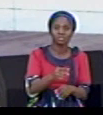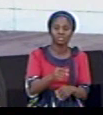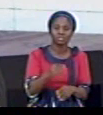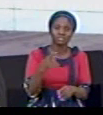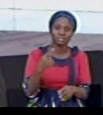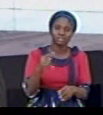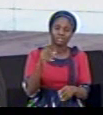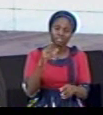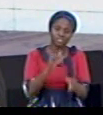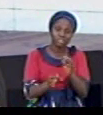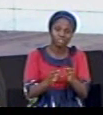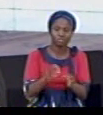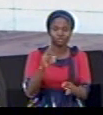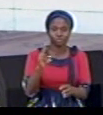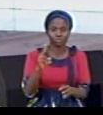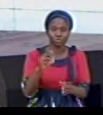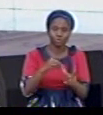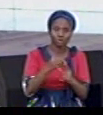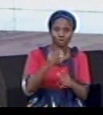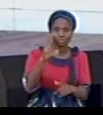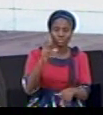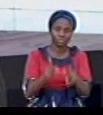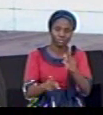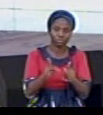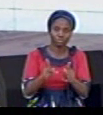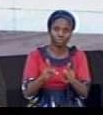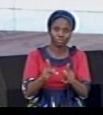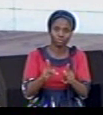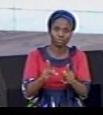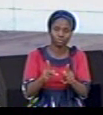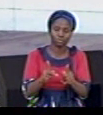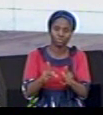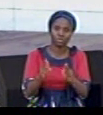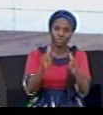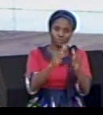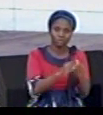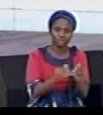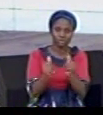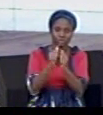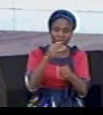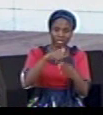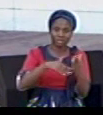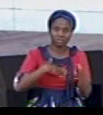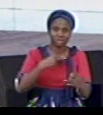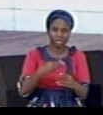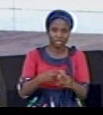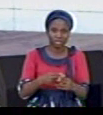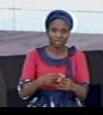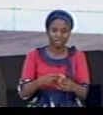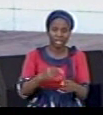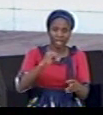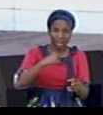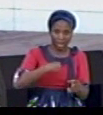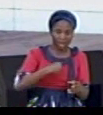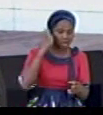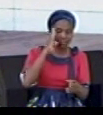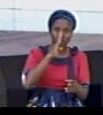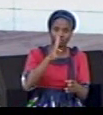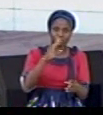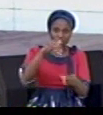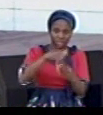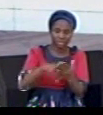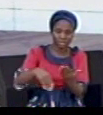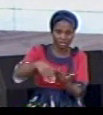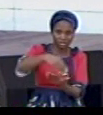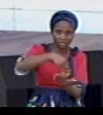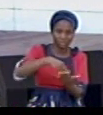three gather together in my name, I will be in the midst of them. Did